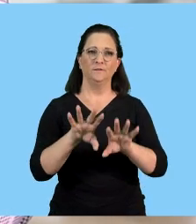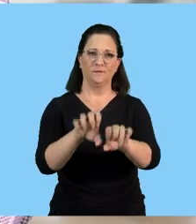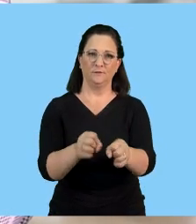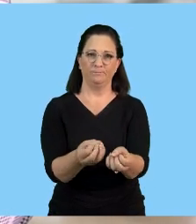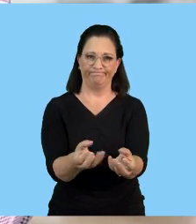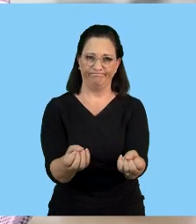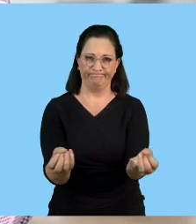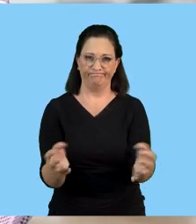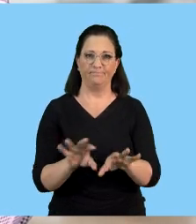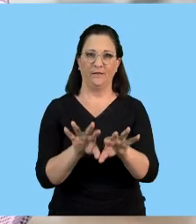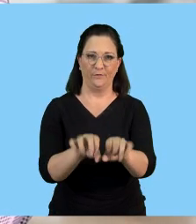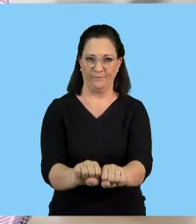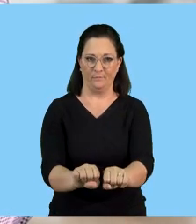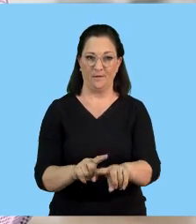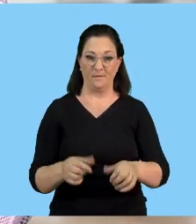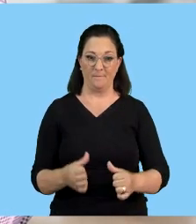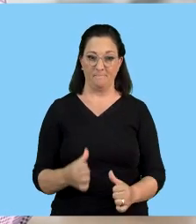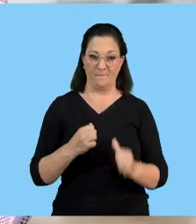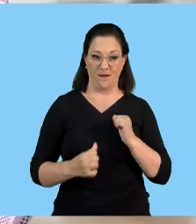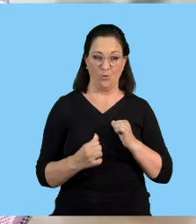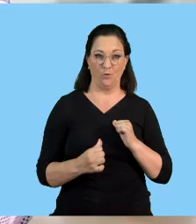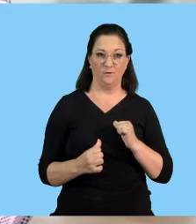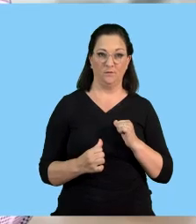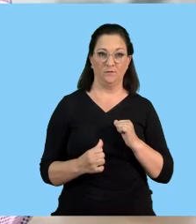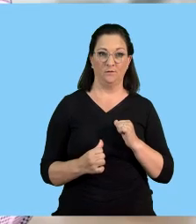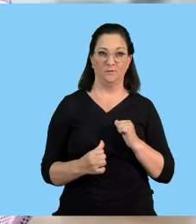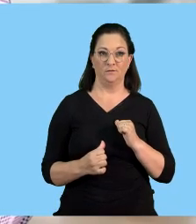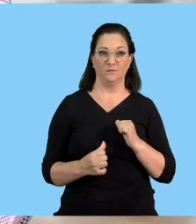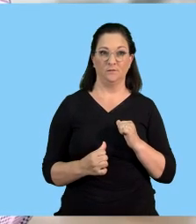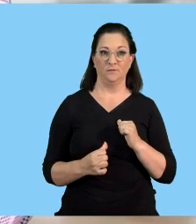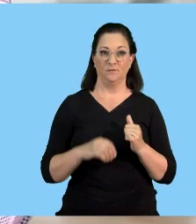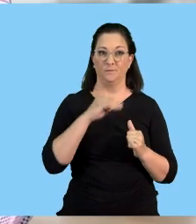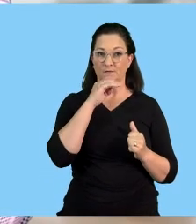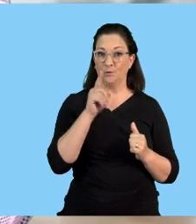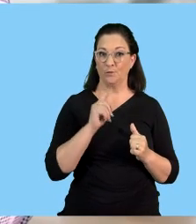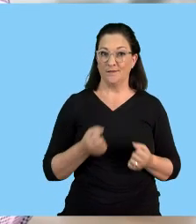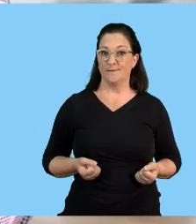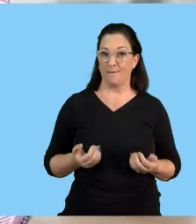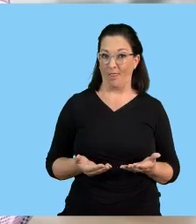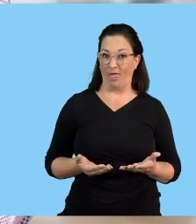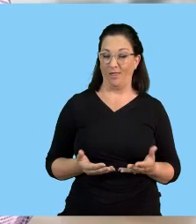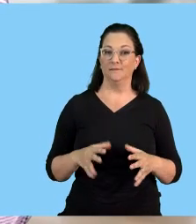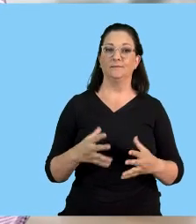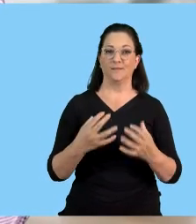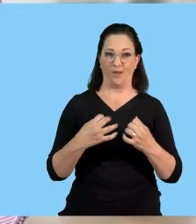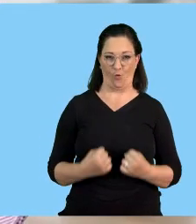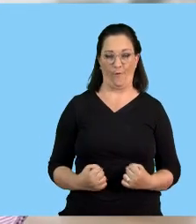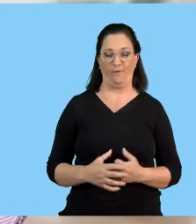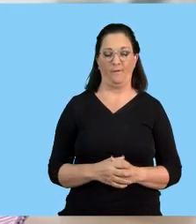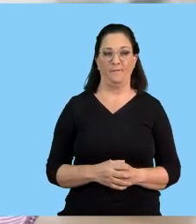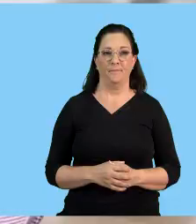taking over the distributors. Whereas with backward, we are going backwards, but we are taking over what?